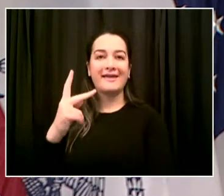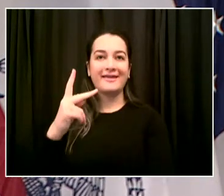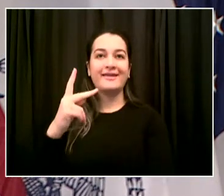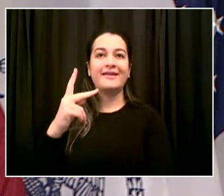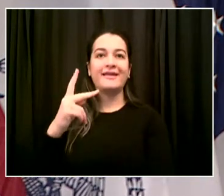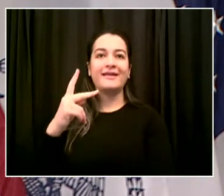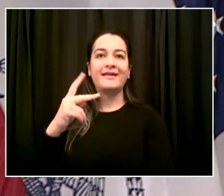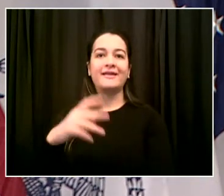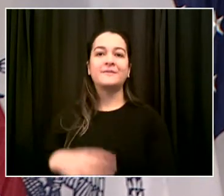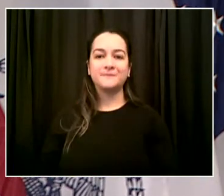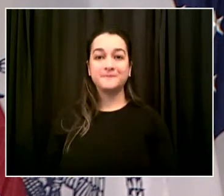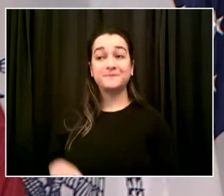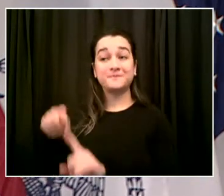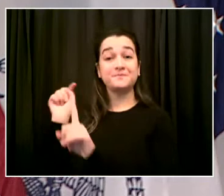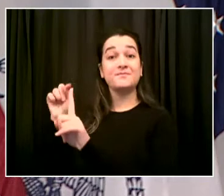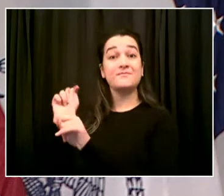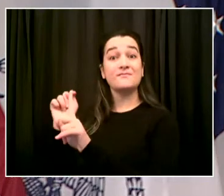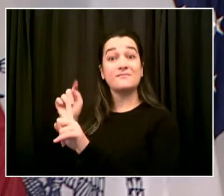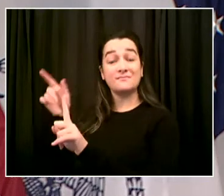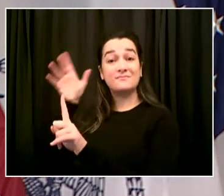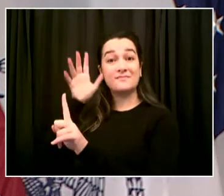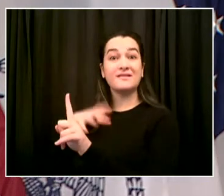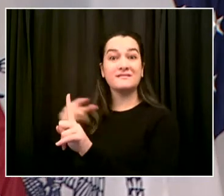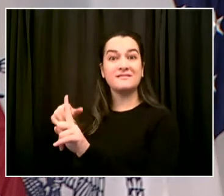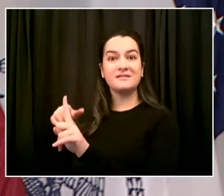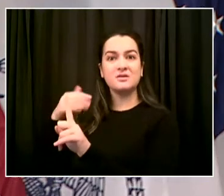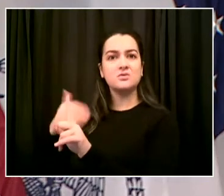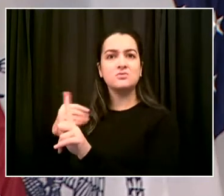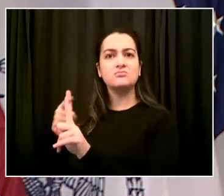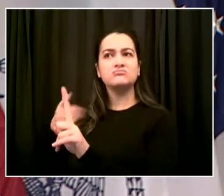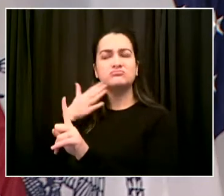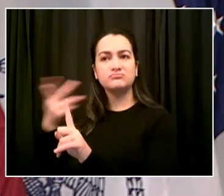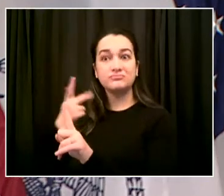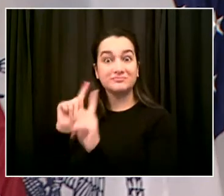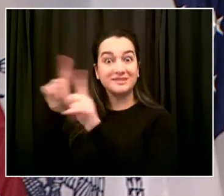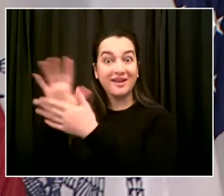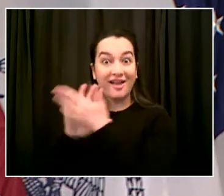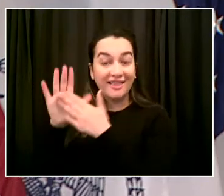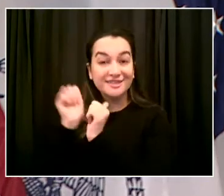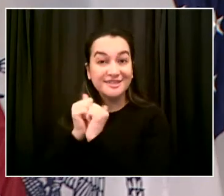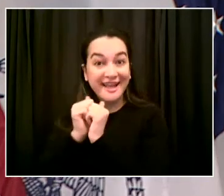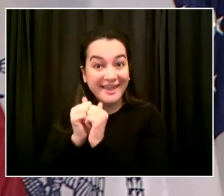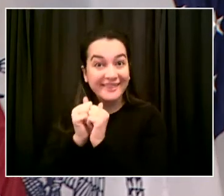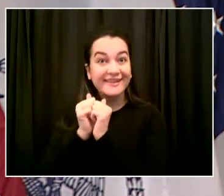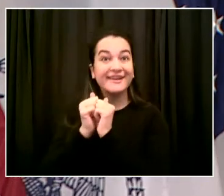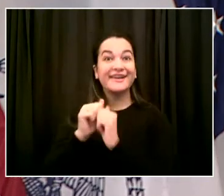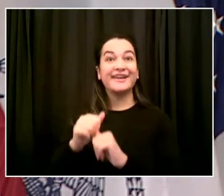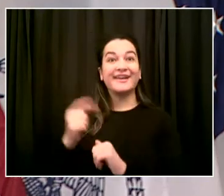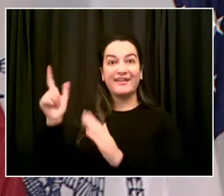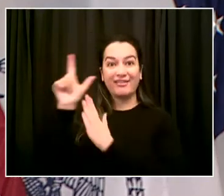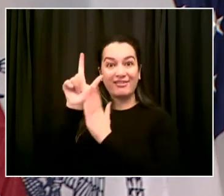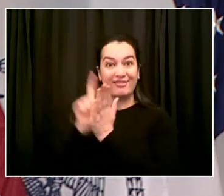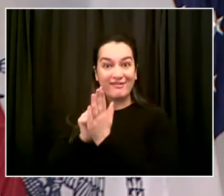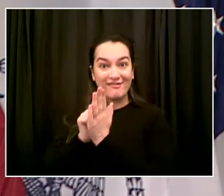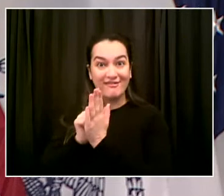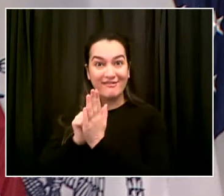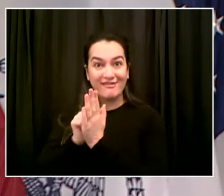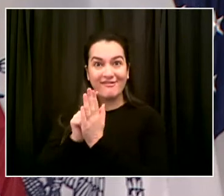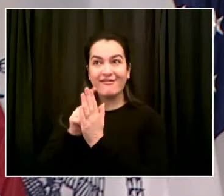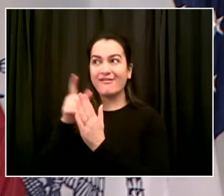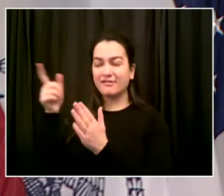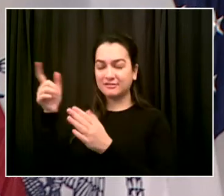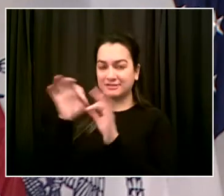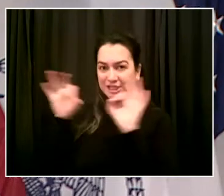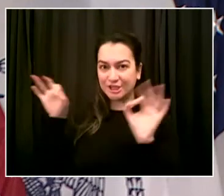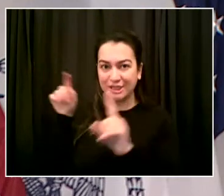went to Harvard Law School, ended up having a very distinguished legal career, including arguing before the U.S. Supreme Court.